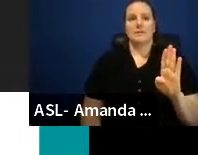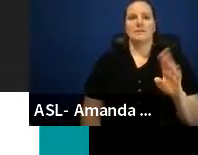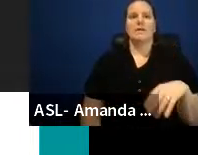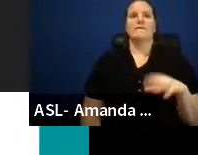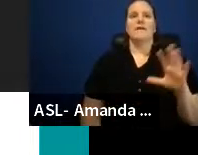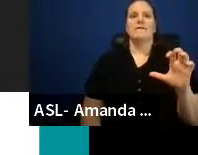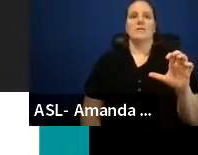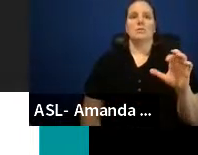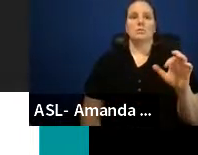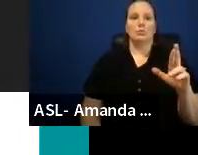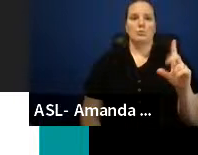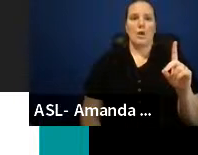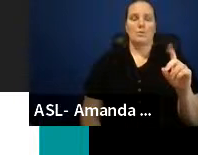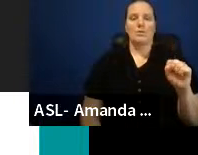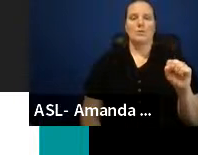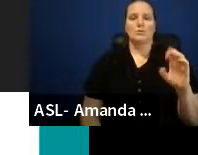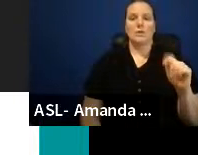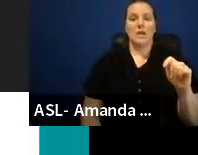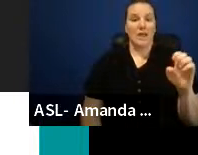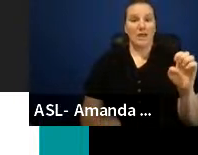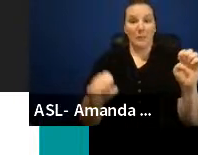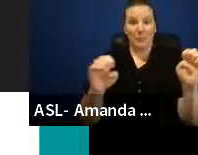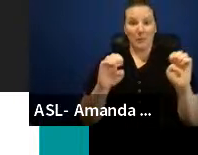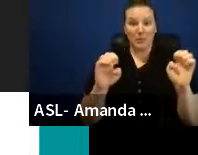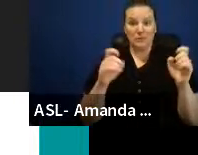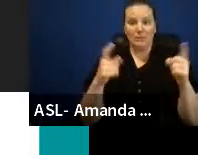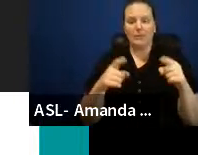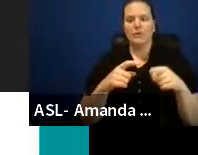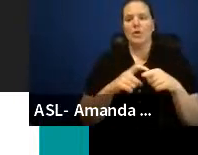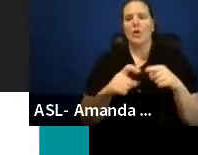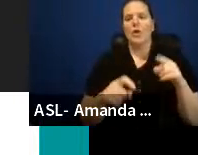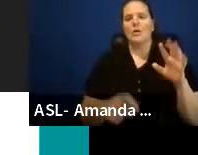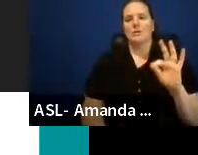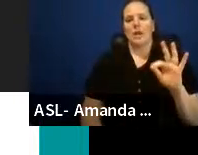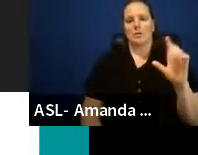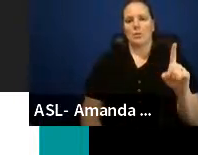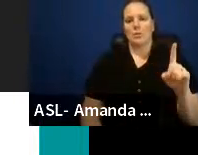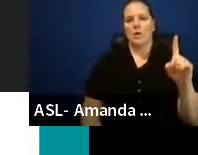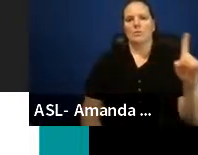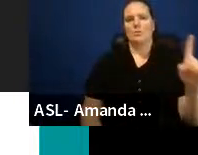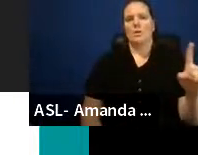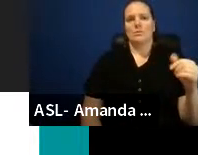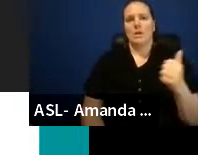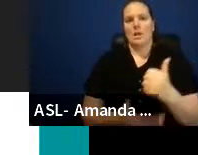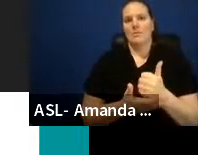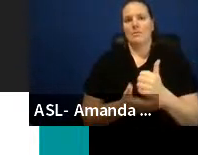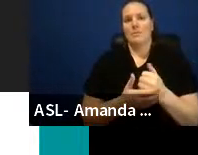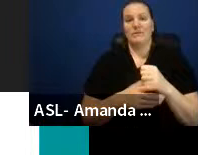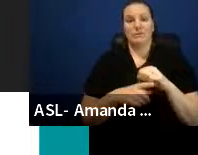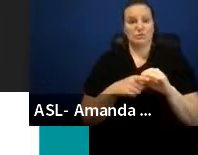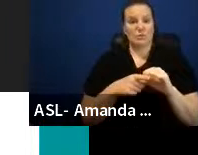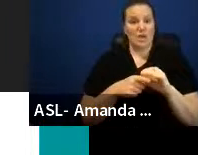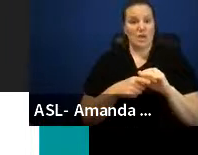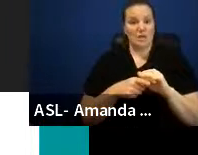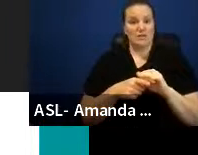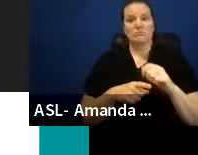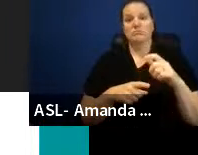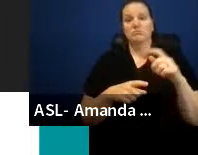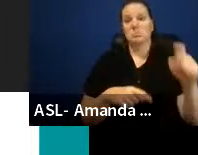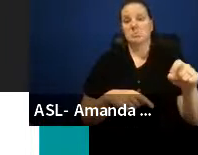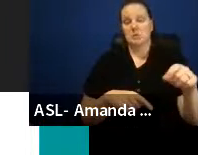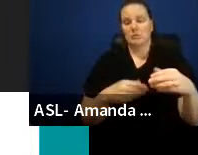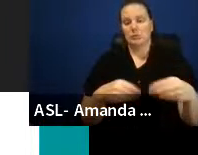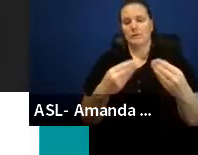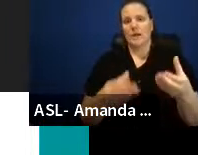In the event of an emergency, immediately call 911 to ensure that help is on the way. If you are trained and it is necessary, provide